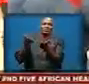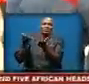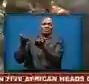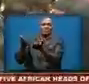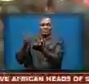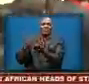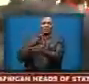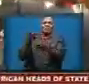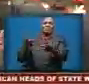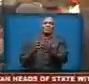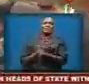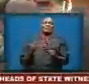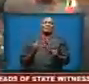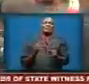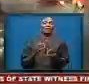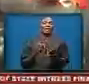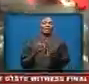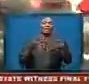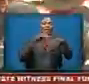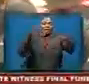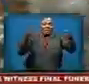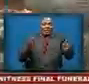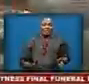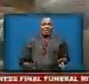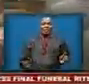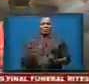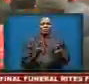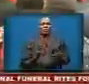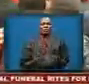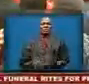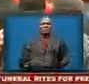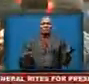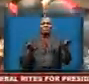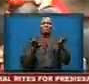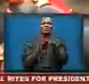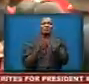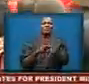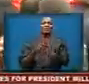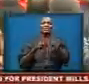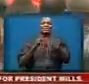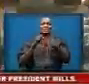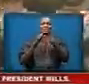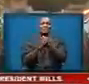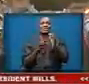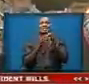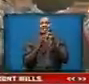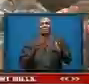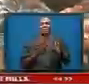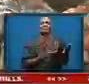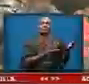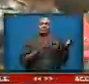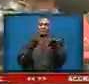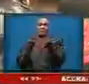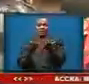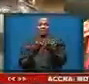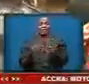held. The casket was carried by high-ranking officers from the hall of the State House onto a gun carriage.